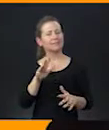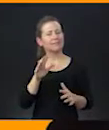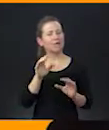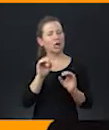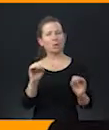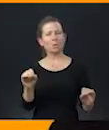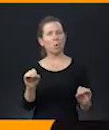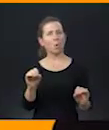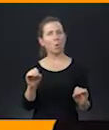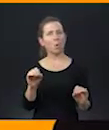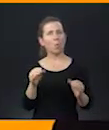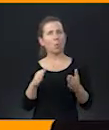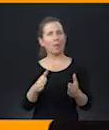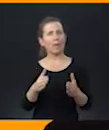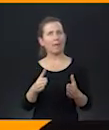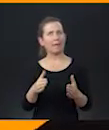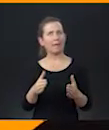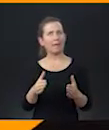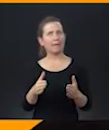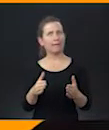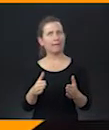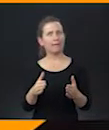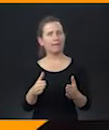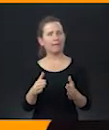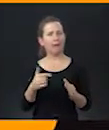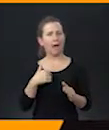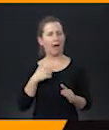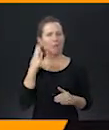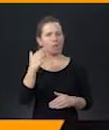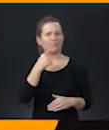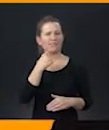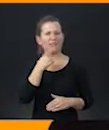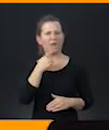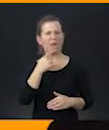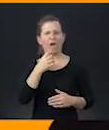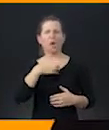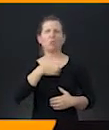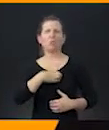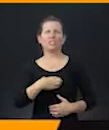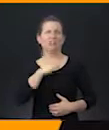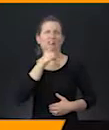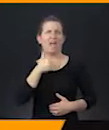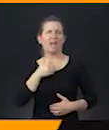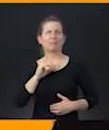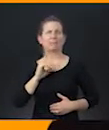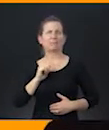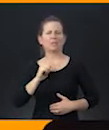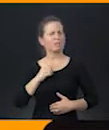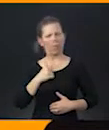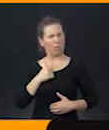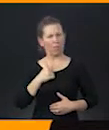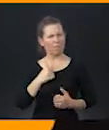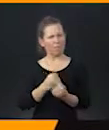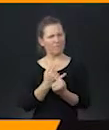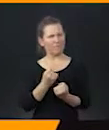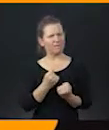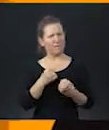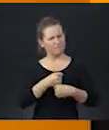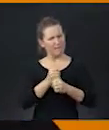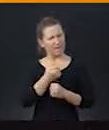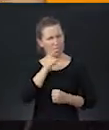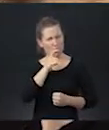There's no way I would ever say I didn't wish I had my disability. I love it because it's made me into the man I am